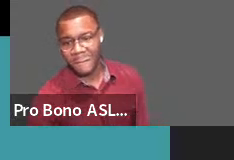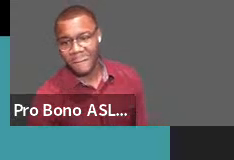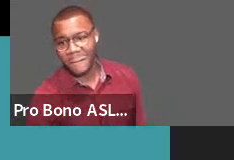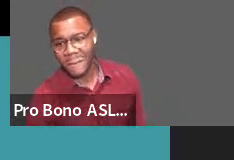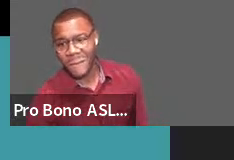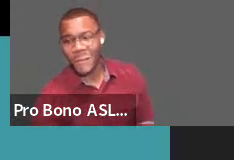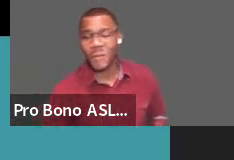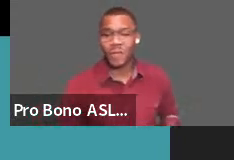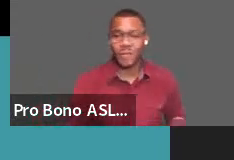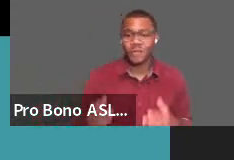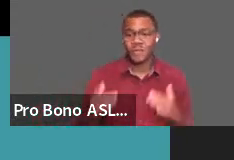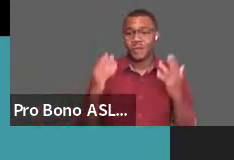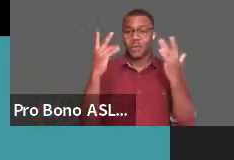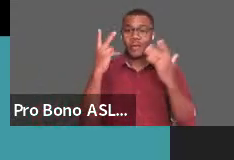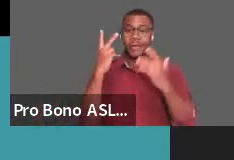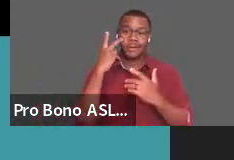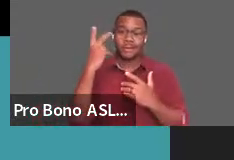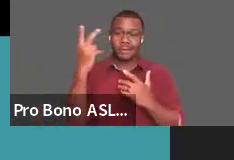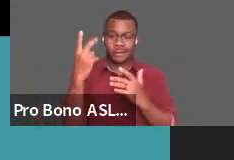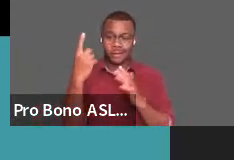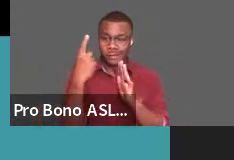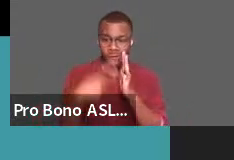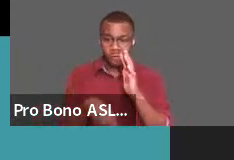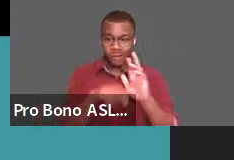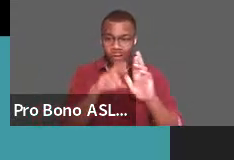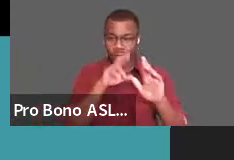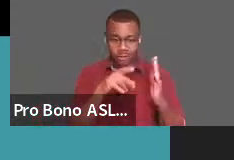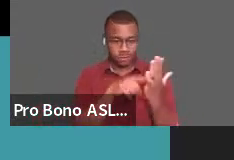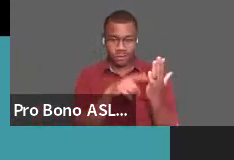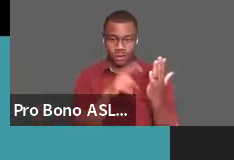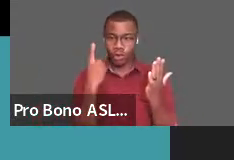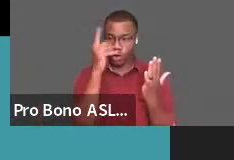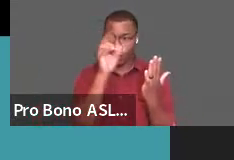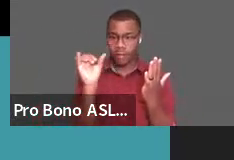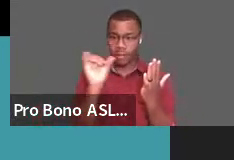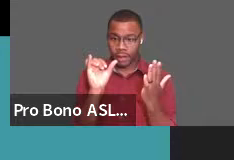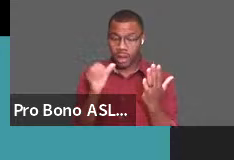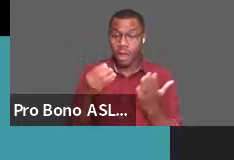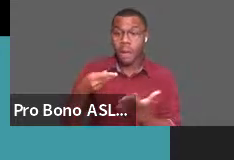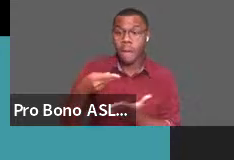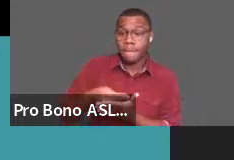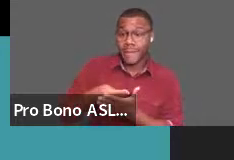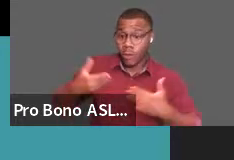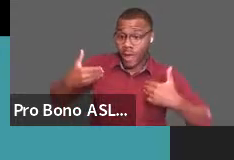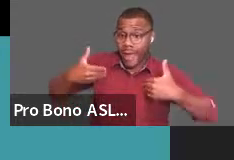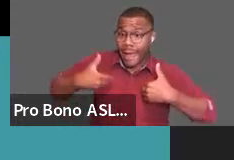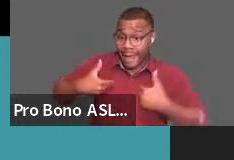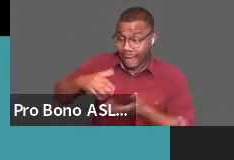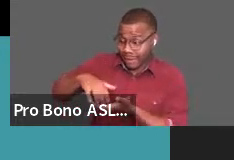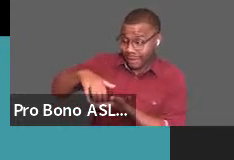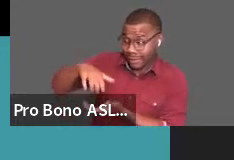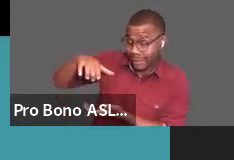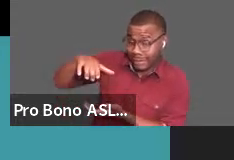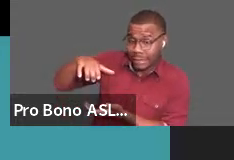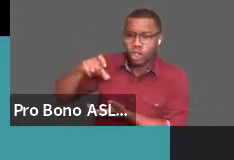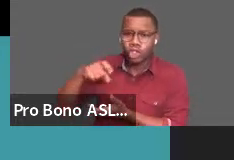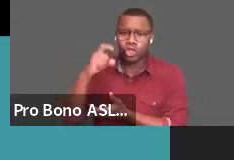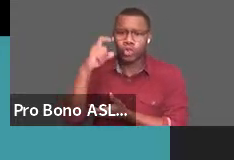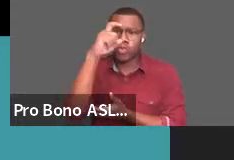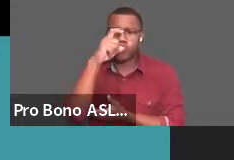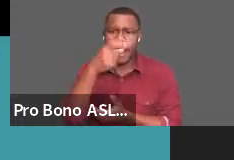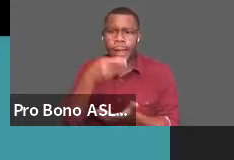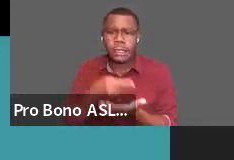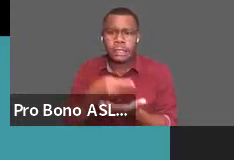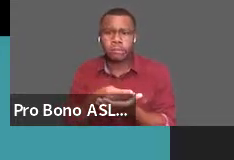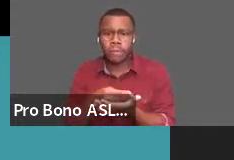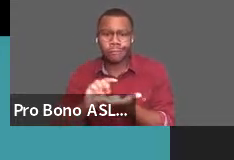be smarter with the dollars that we do have for transportation and street safety related issues to